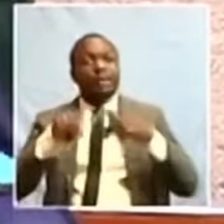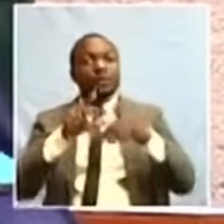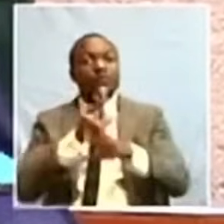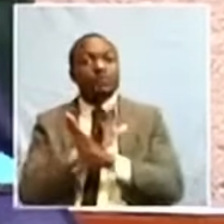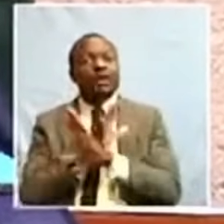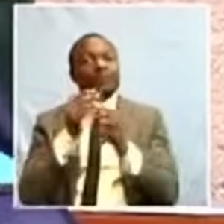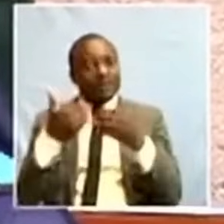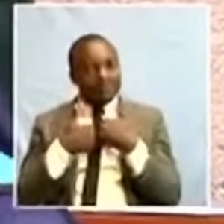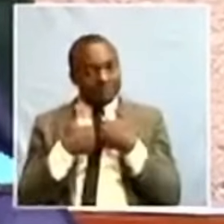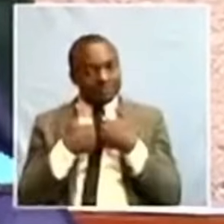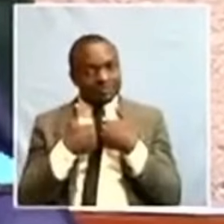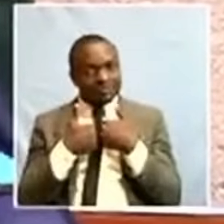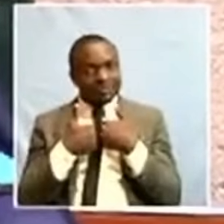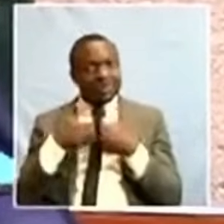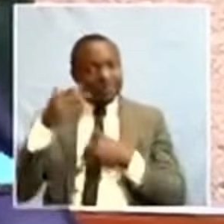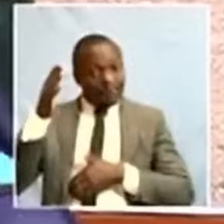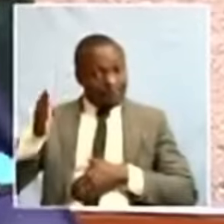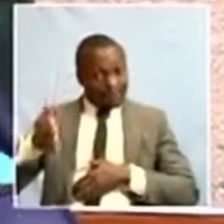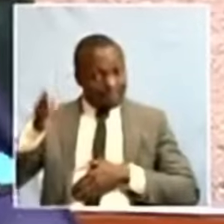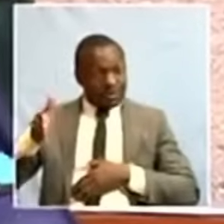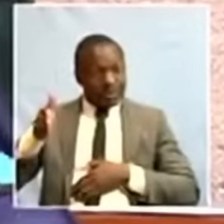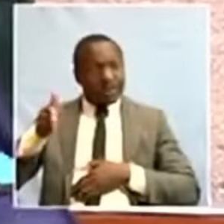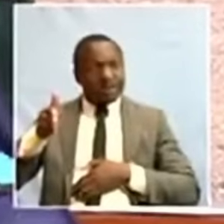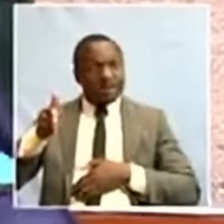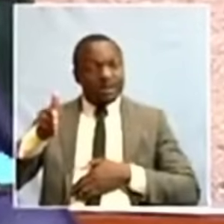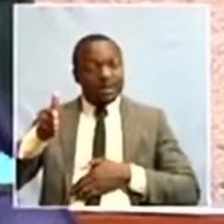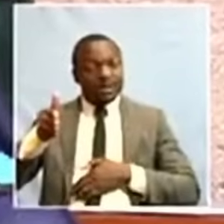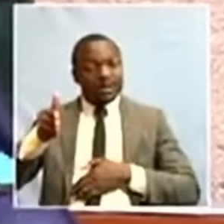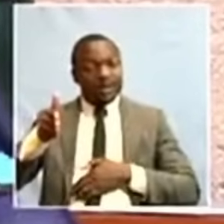have in the European administration.